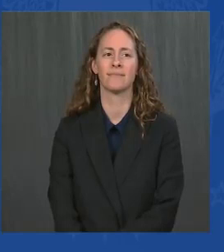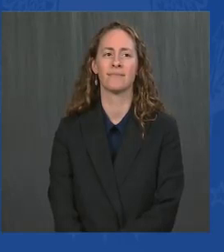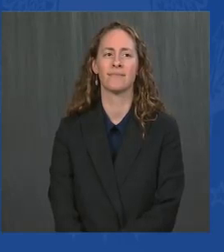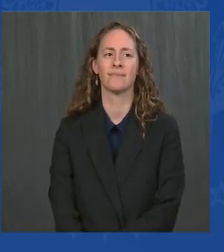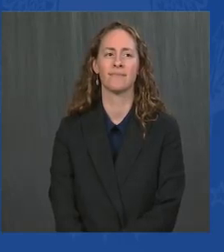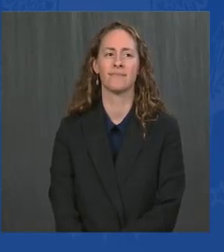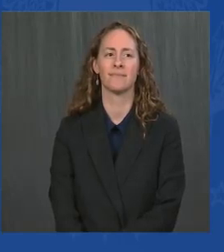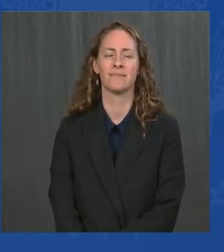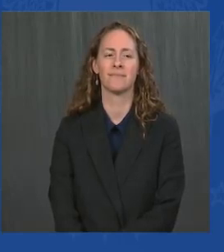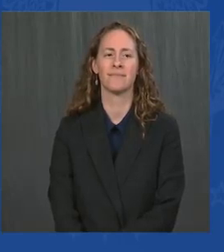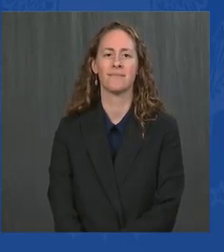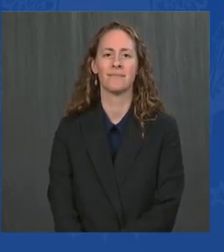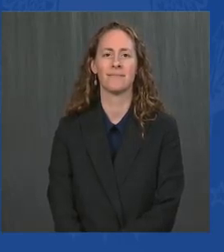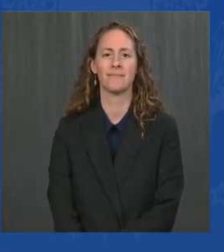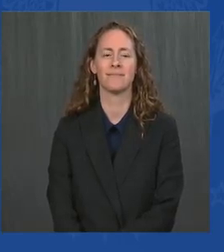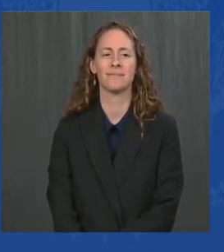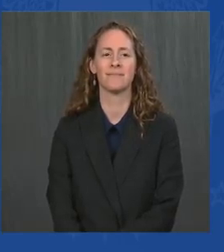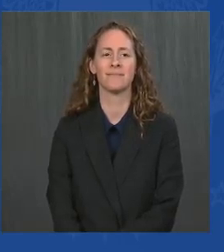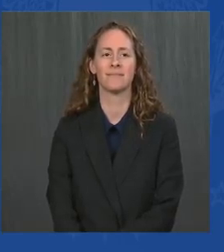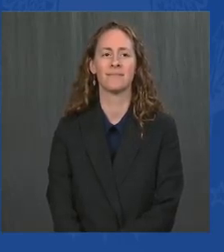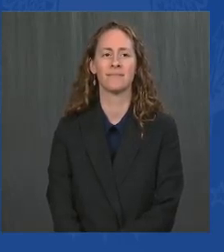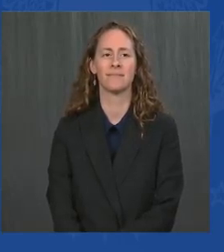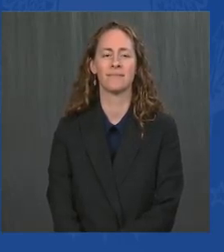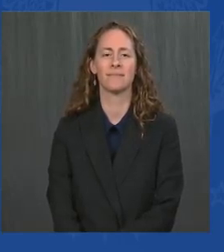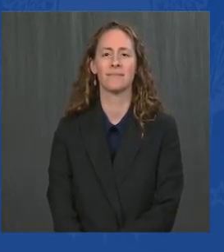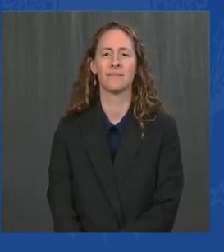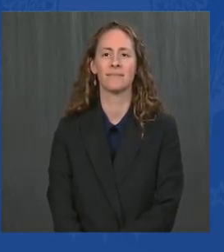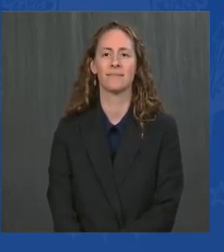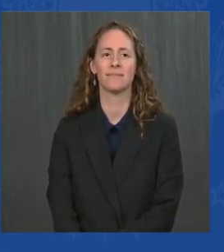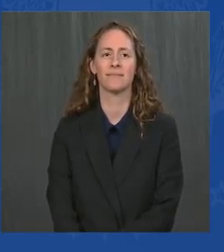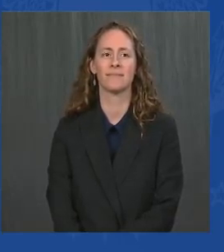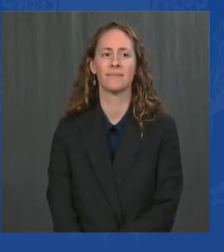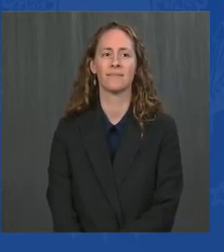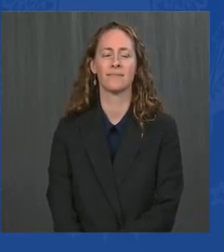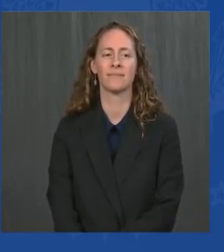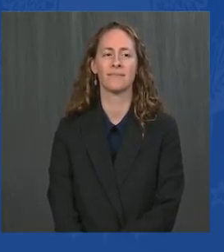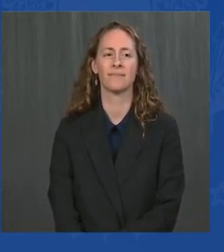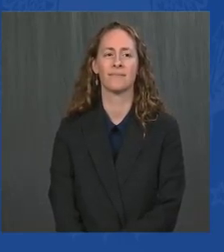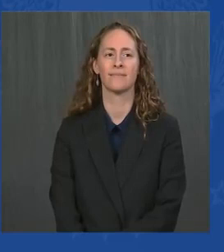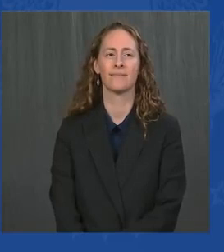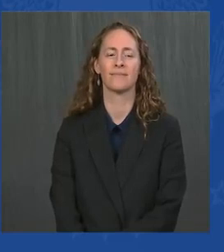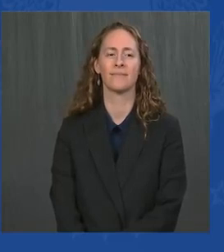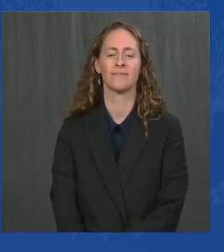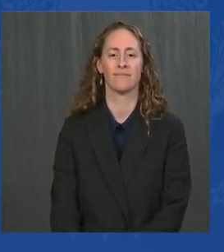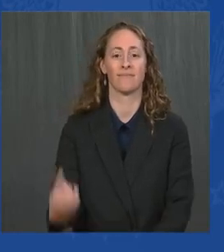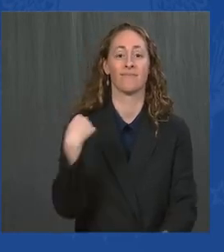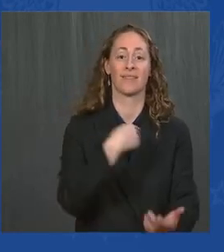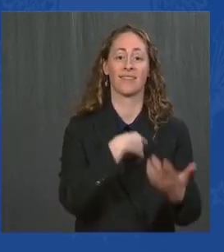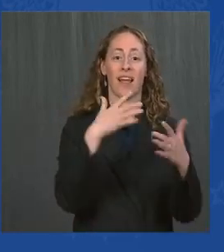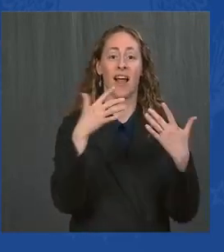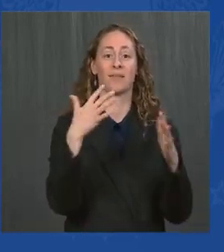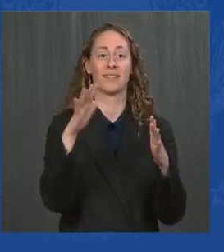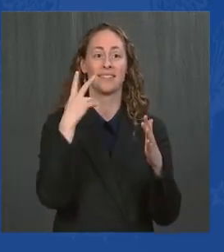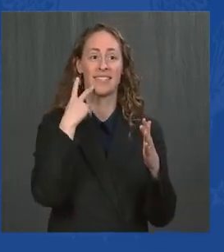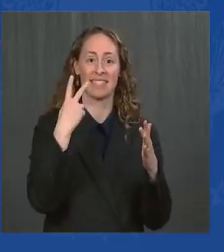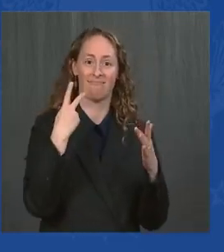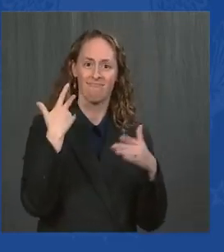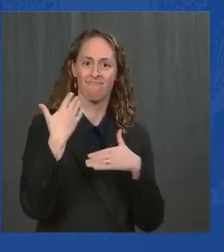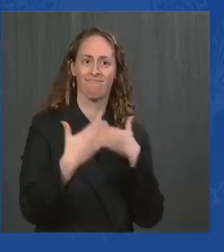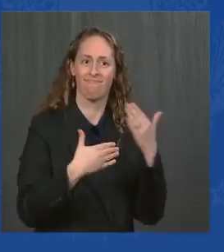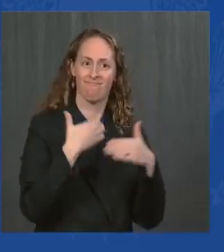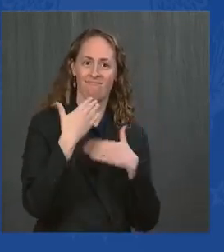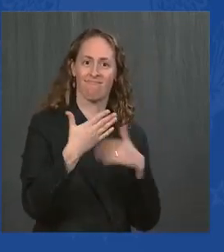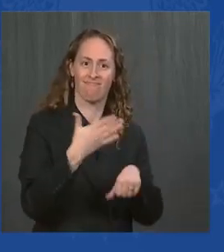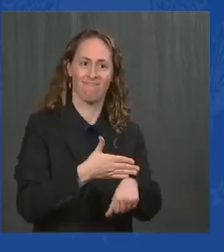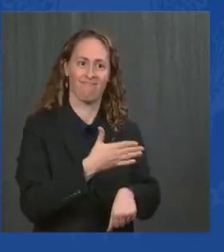as we head into Labor Day weekend, we have more evidence of the progress of our economy from last year's economic calamity. Today, we learned